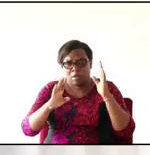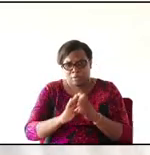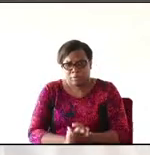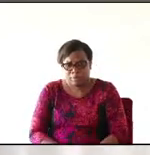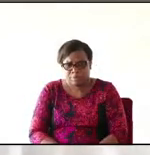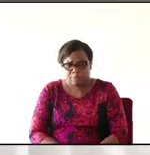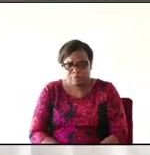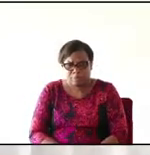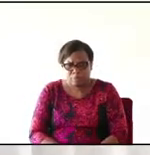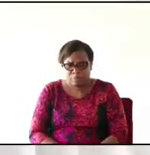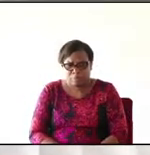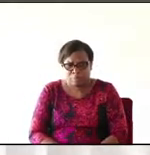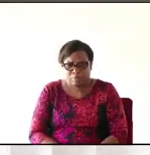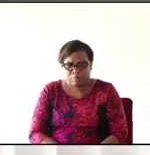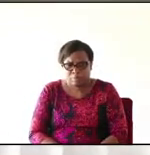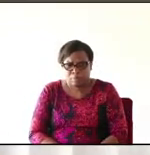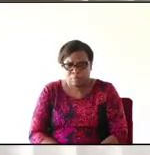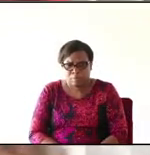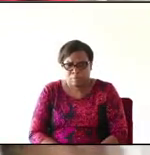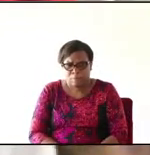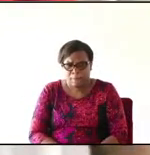Recently, as you come and as we pray,